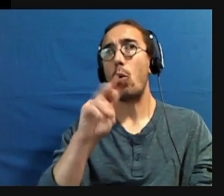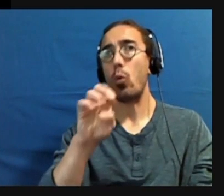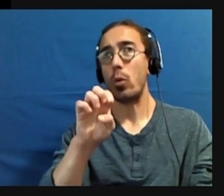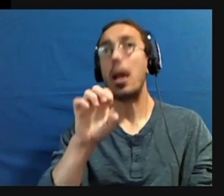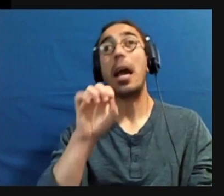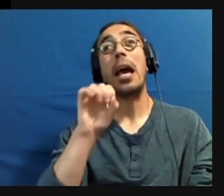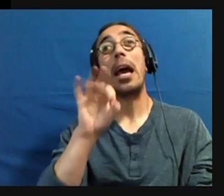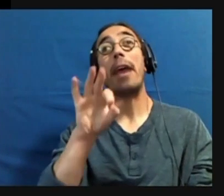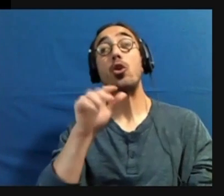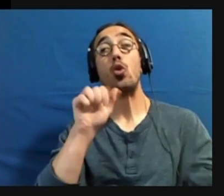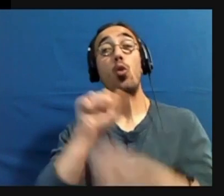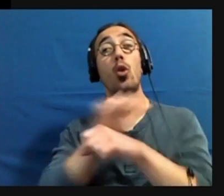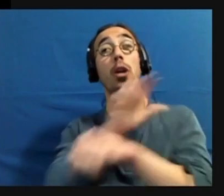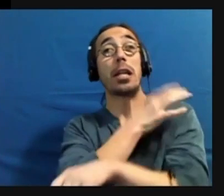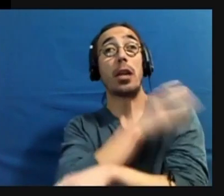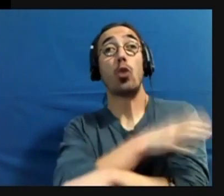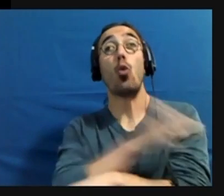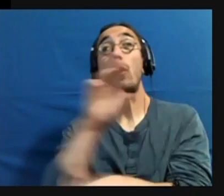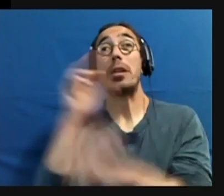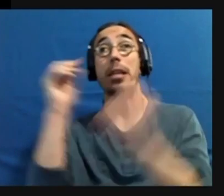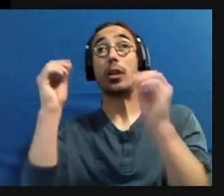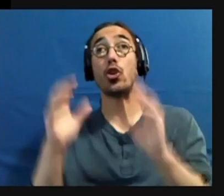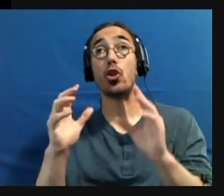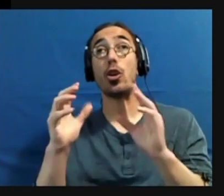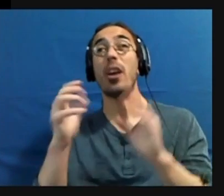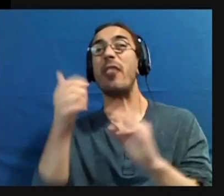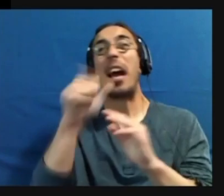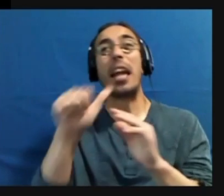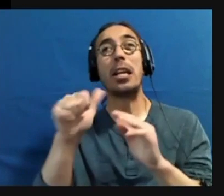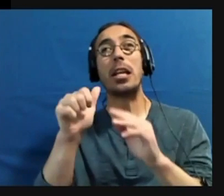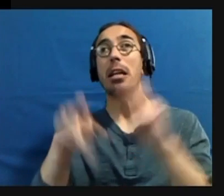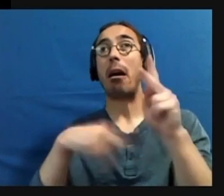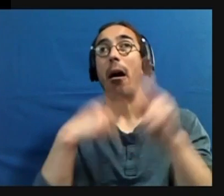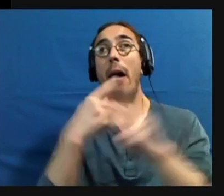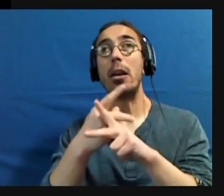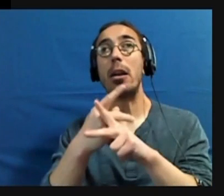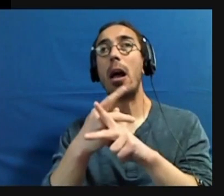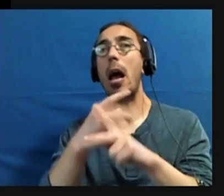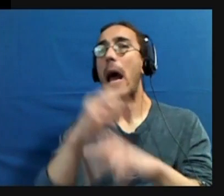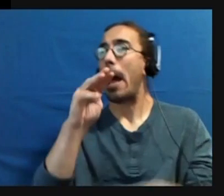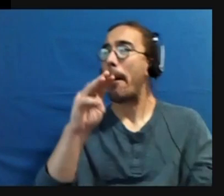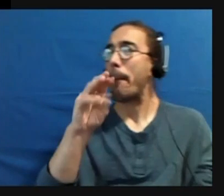clinician or educator of any sort, look up monotropism. And it is that